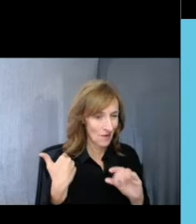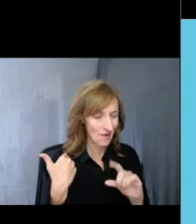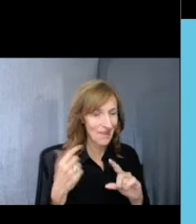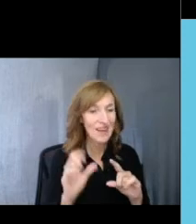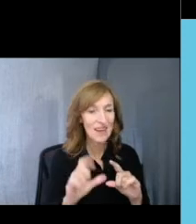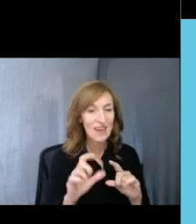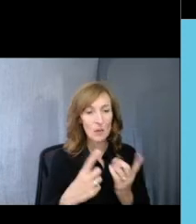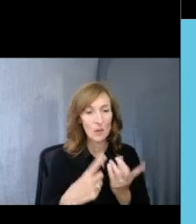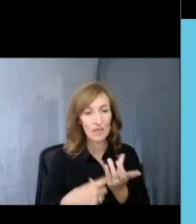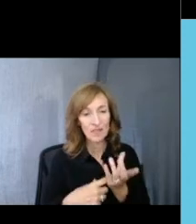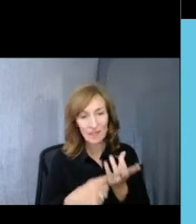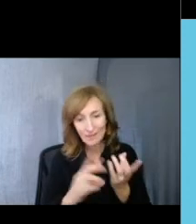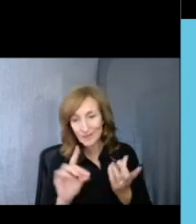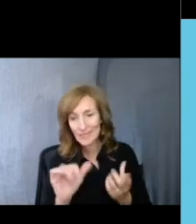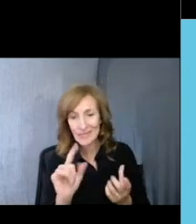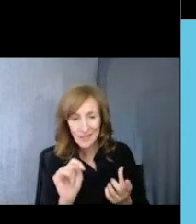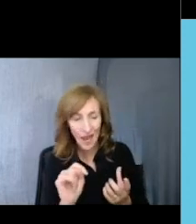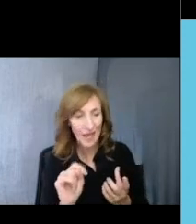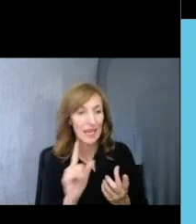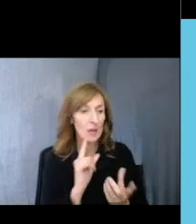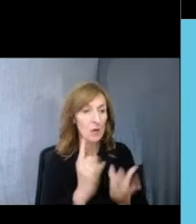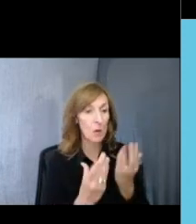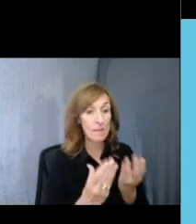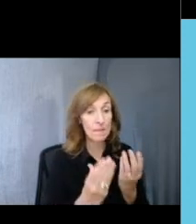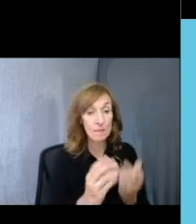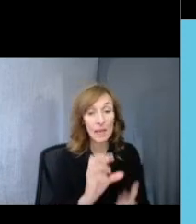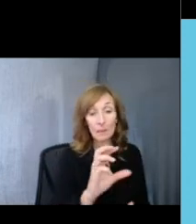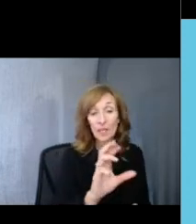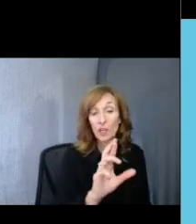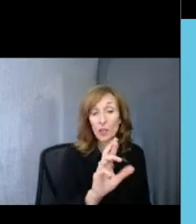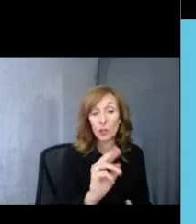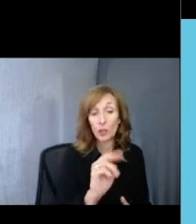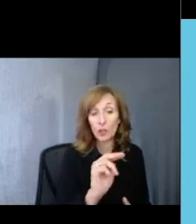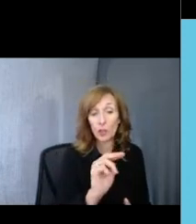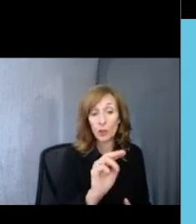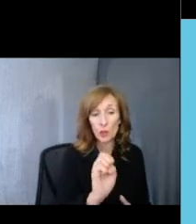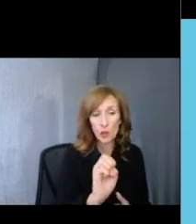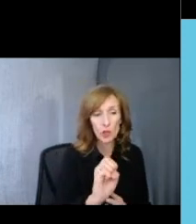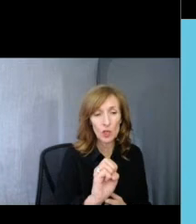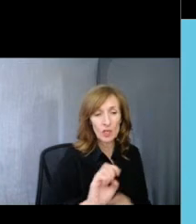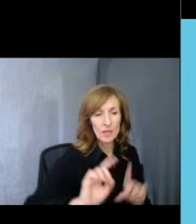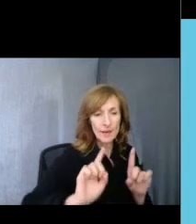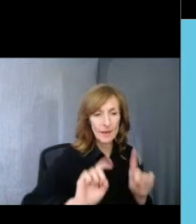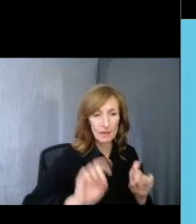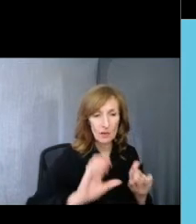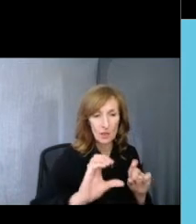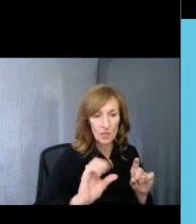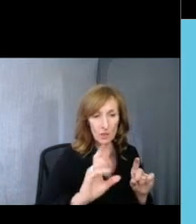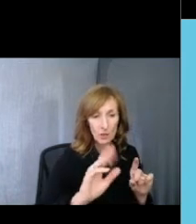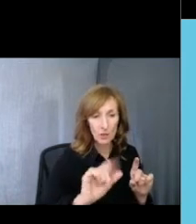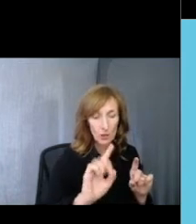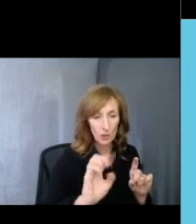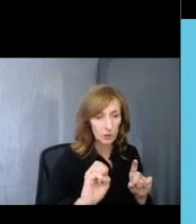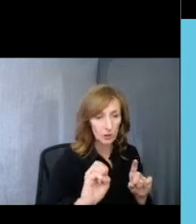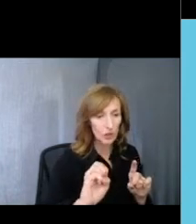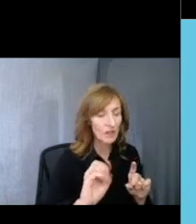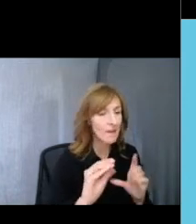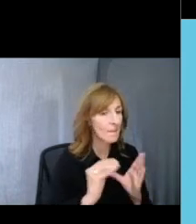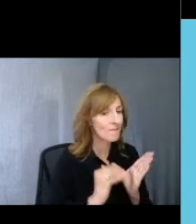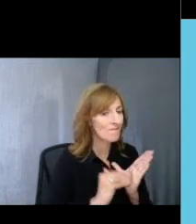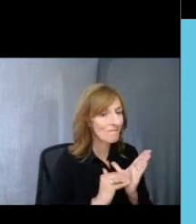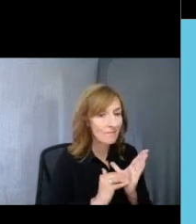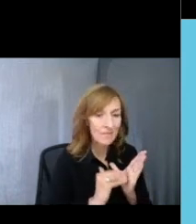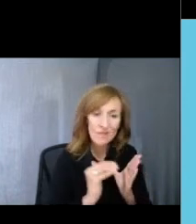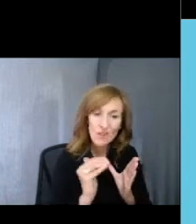like a urine culture if we suspect an infection in the kidney. Maybe not often. Cats don't get as many